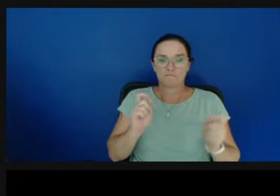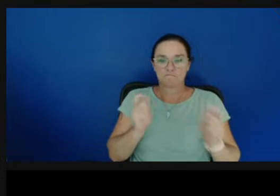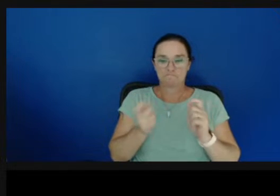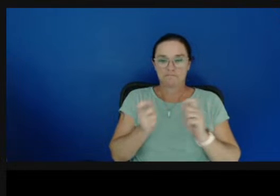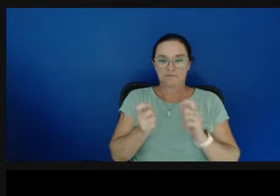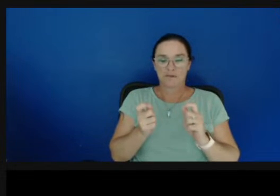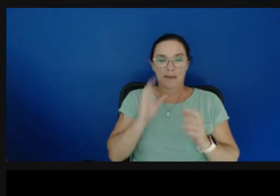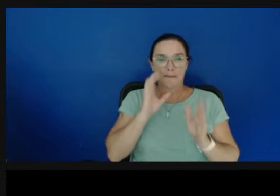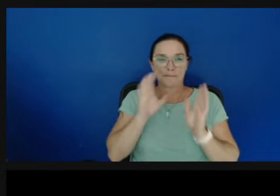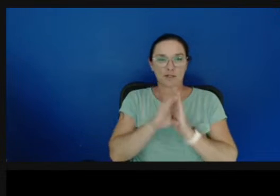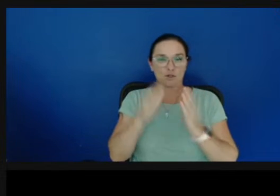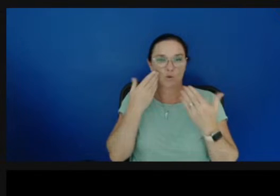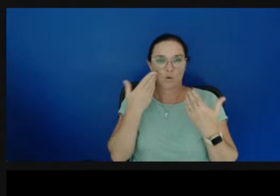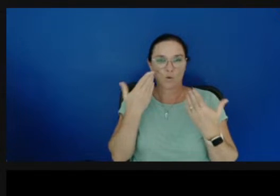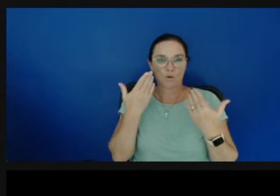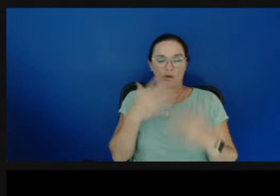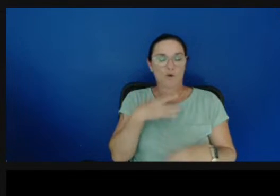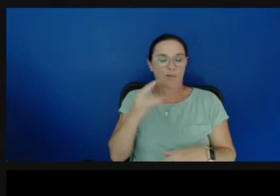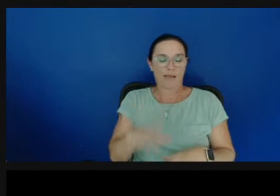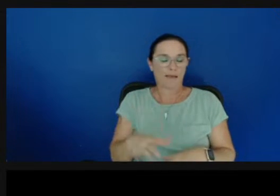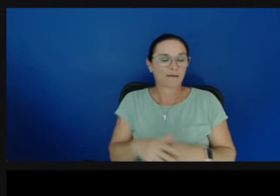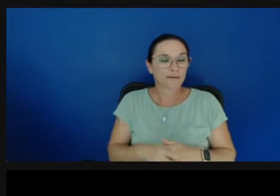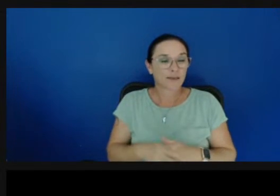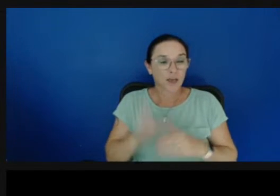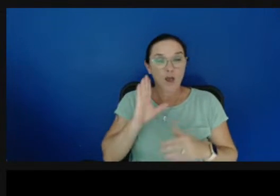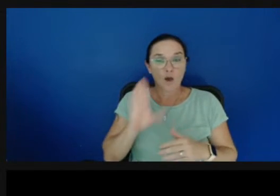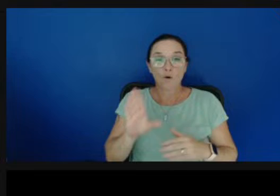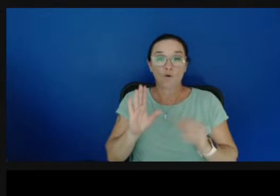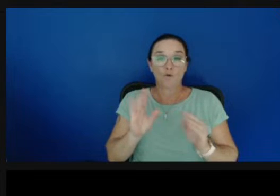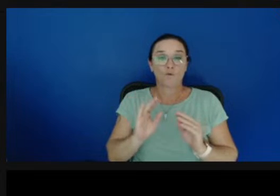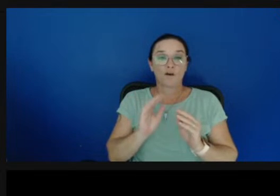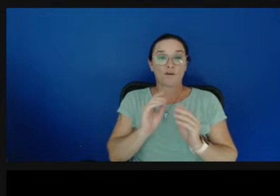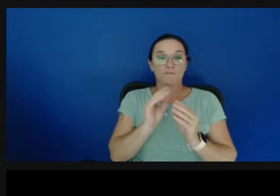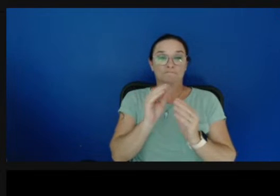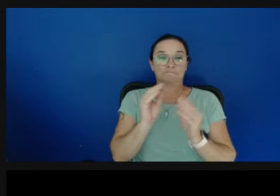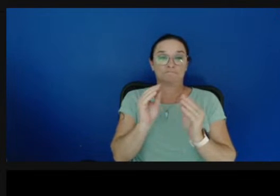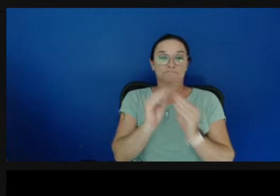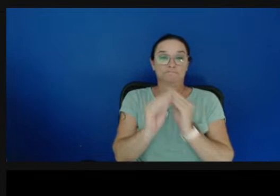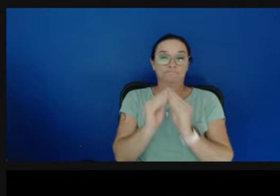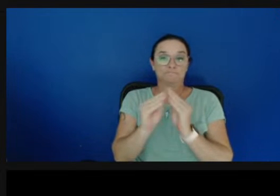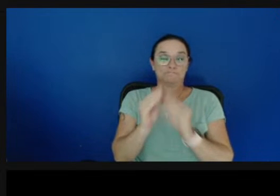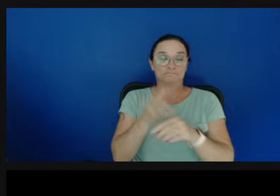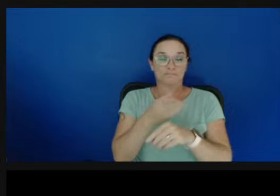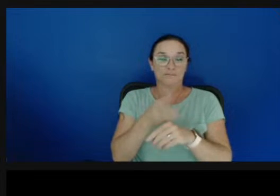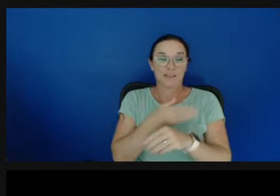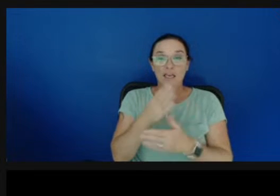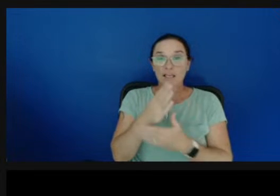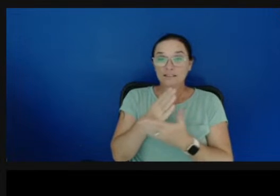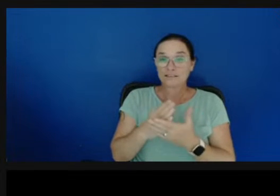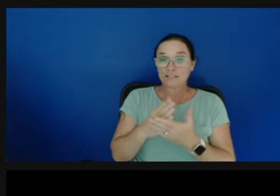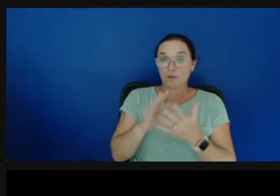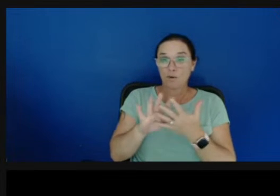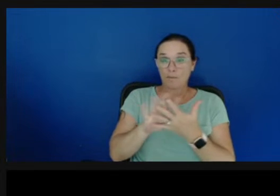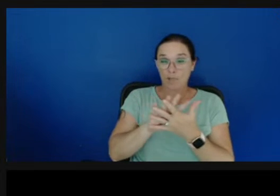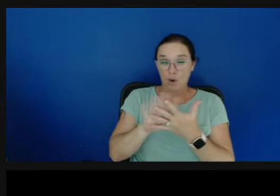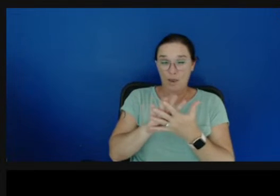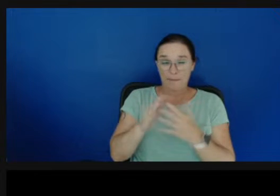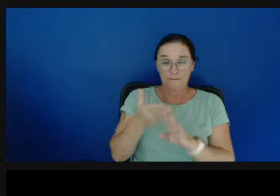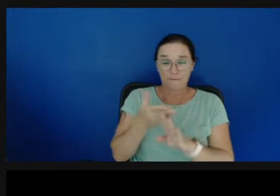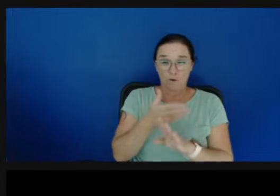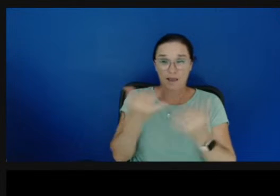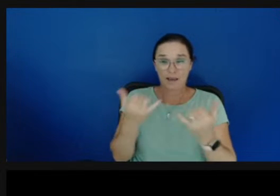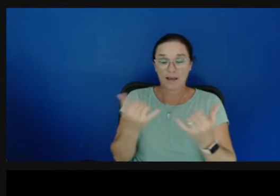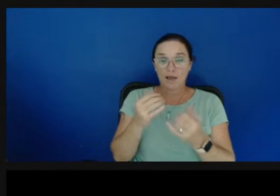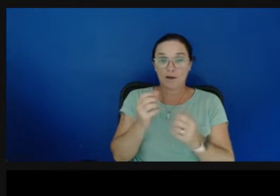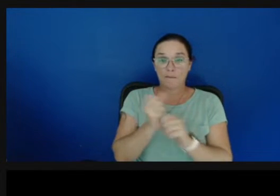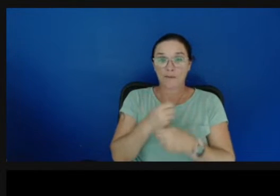pretty amazing how it'll clear it right up tremendously. Some of these were slightly blurry and it actually sharpened them. Sometimes it'll make them more blurry